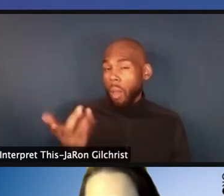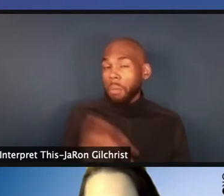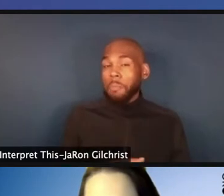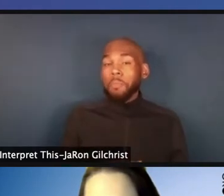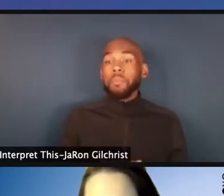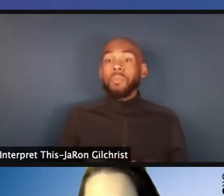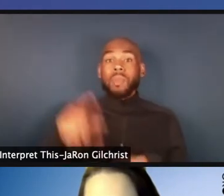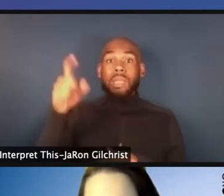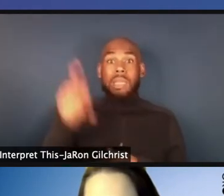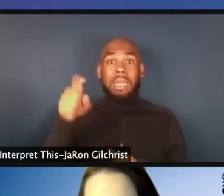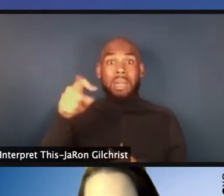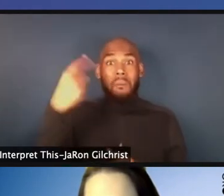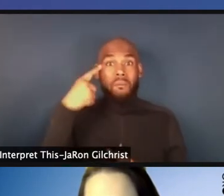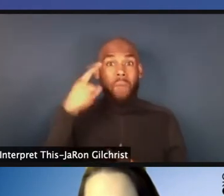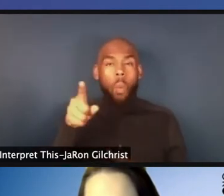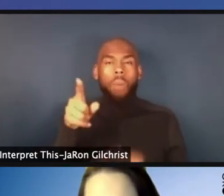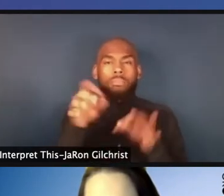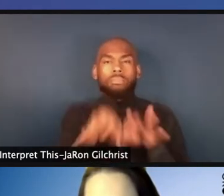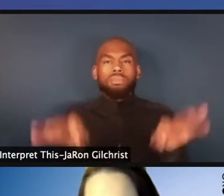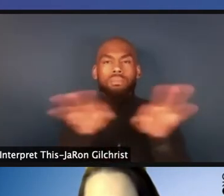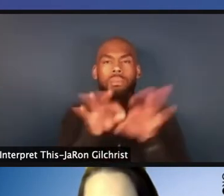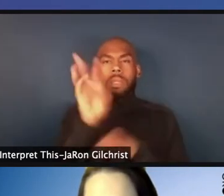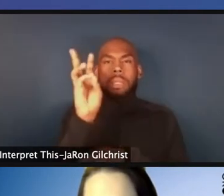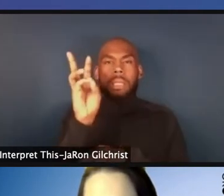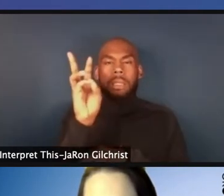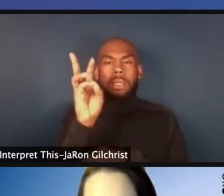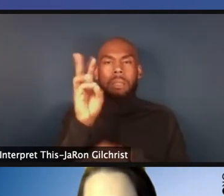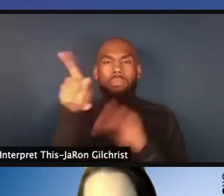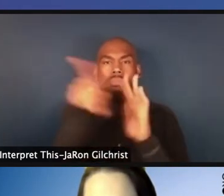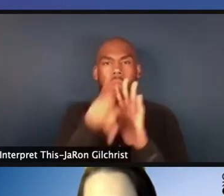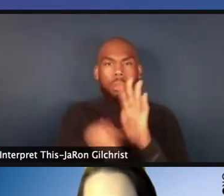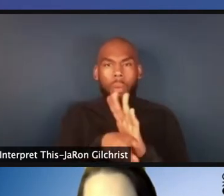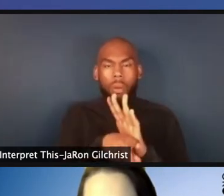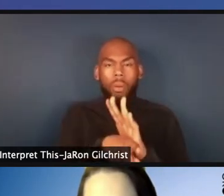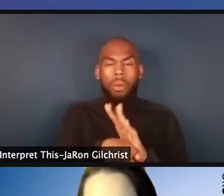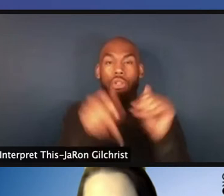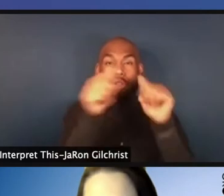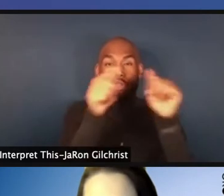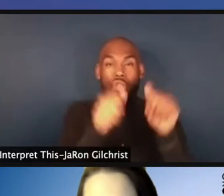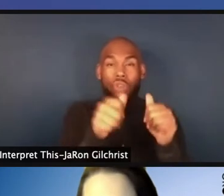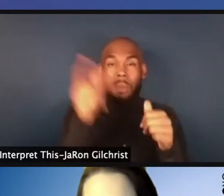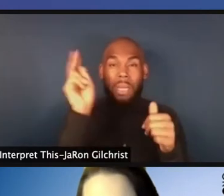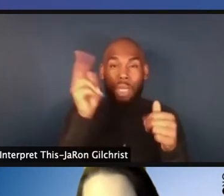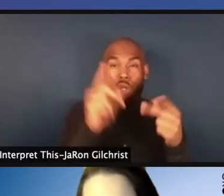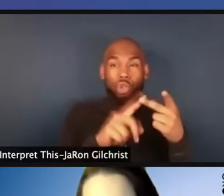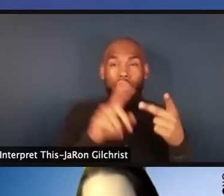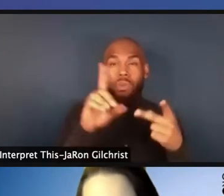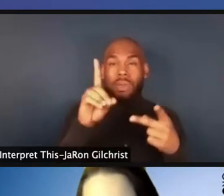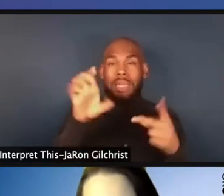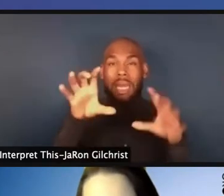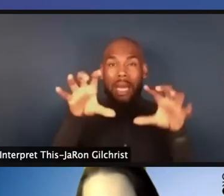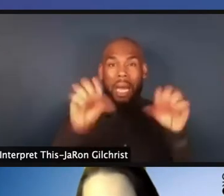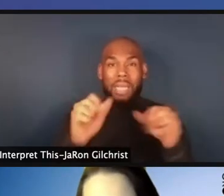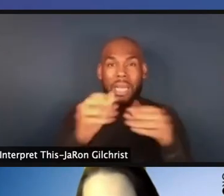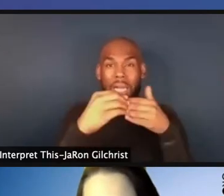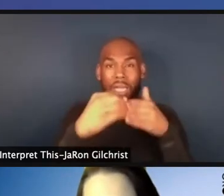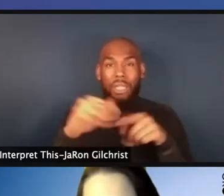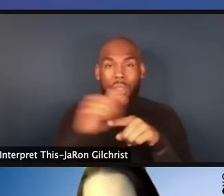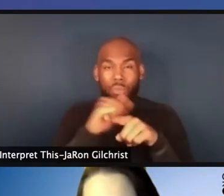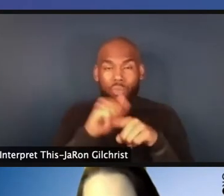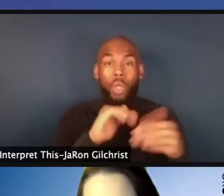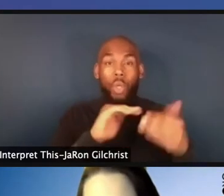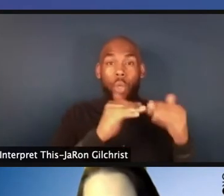of the document focuses on six main principles: right relationship to land and history, decolonized leadership practices, community